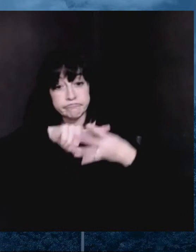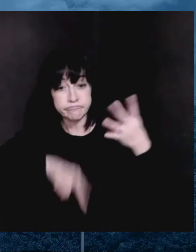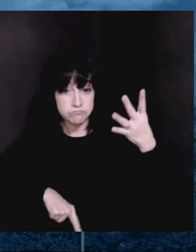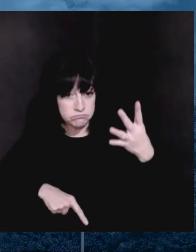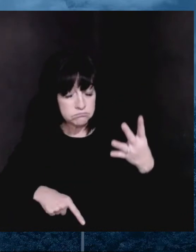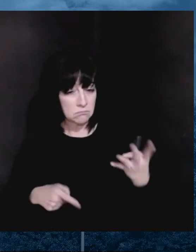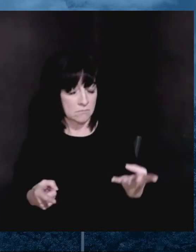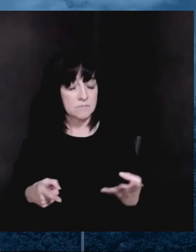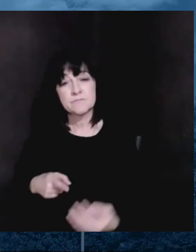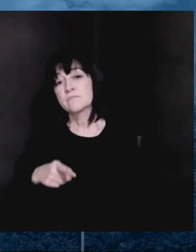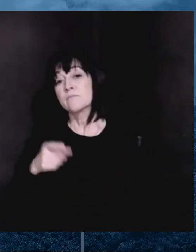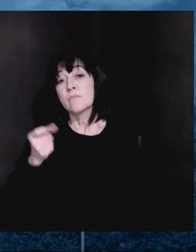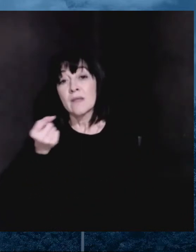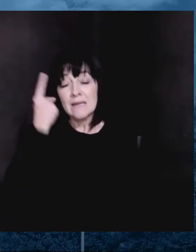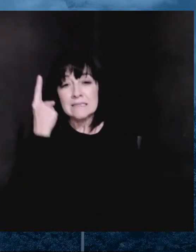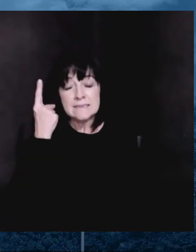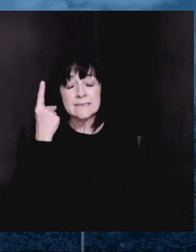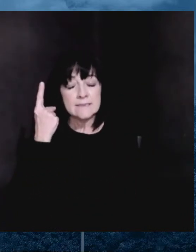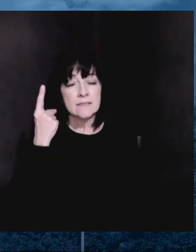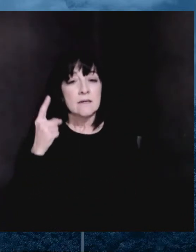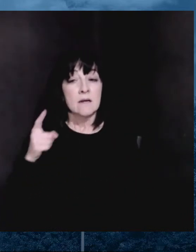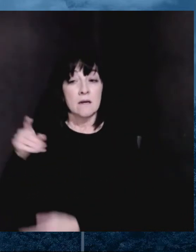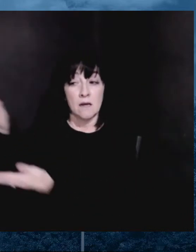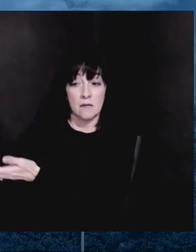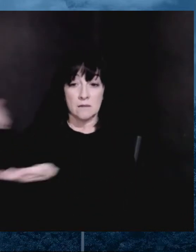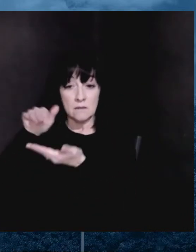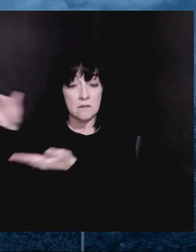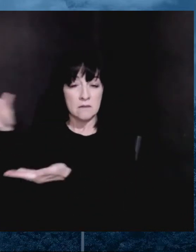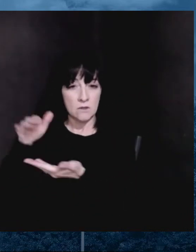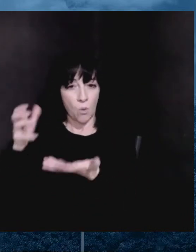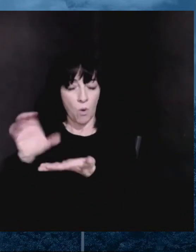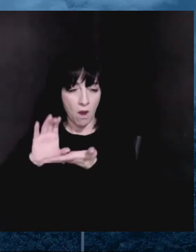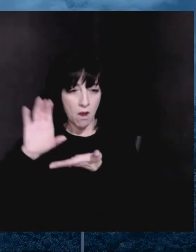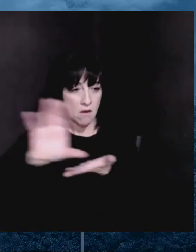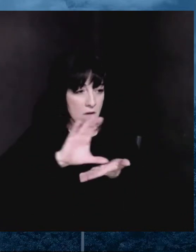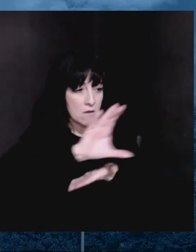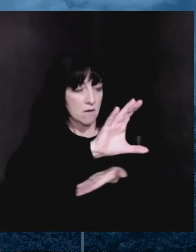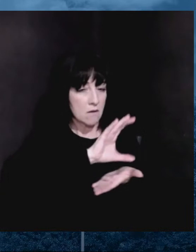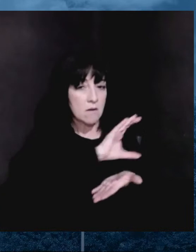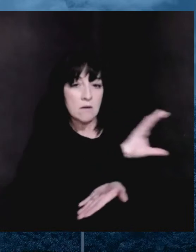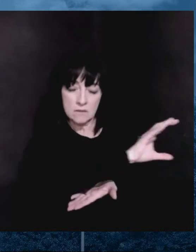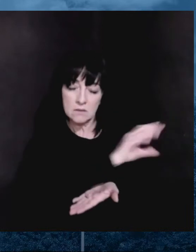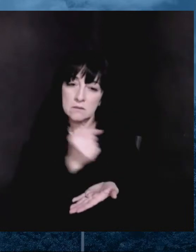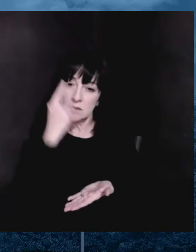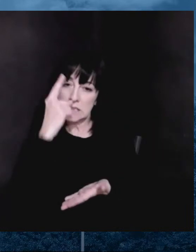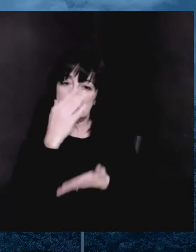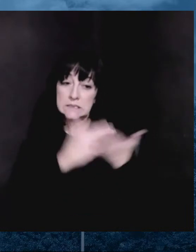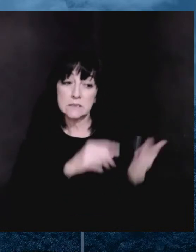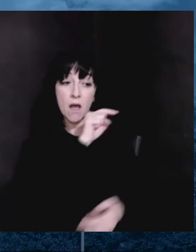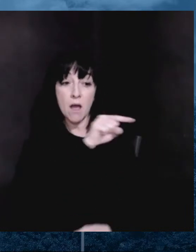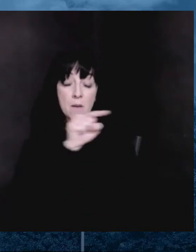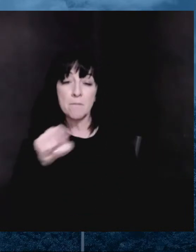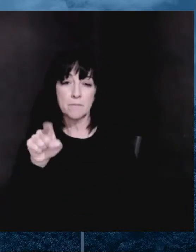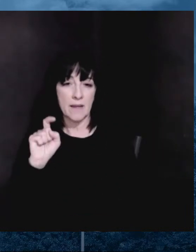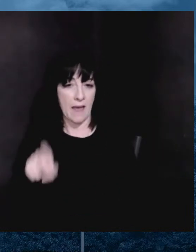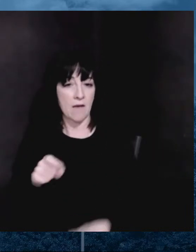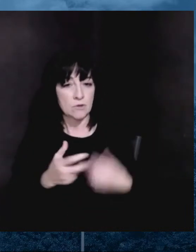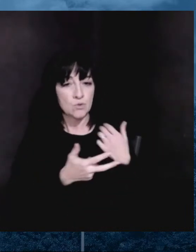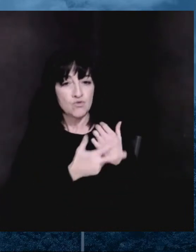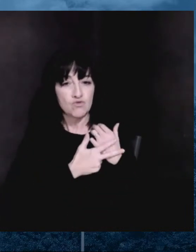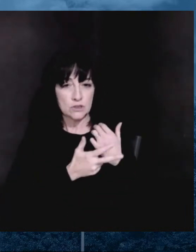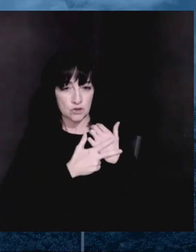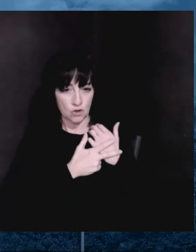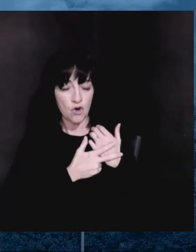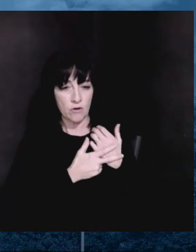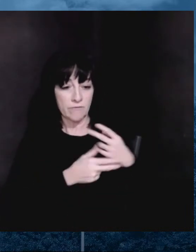arms with the supply that we've received. We're reserving, our partners are reserving, and we are as well,